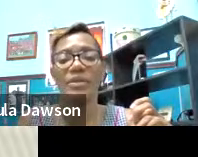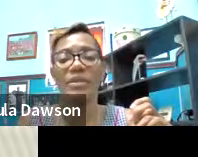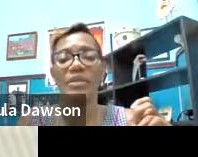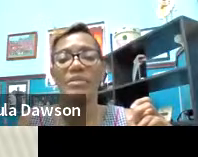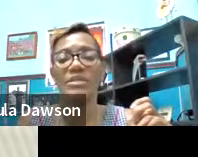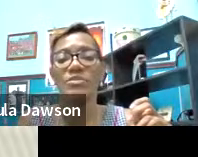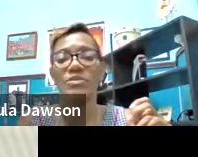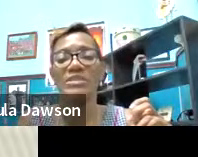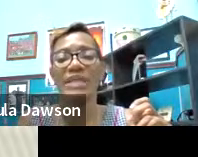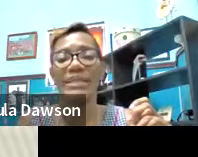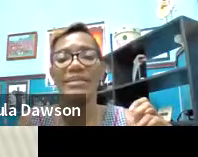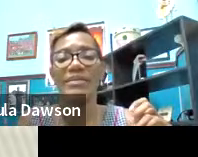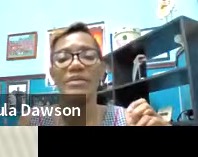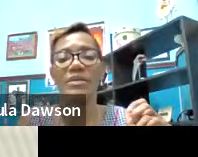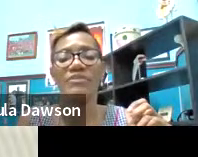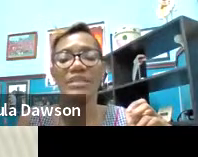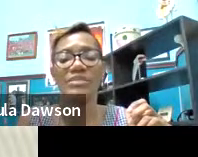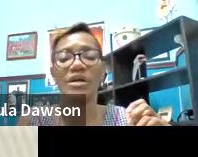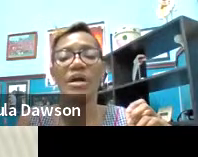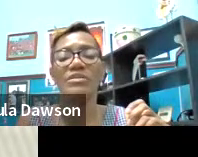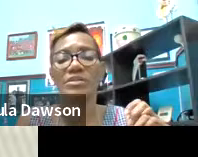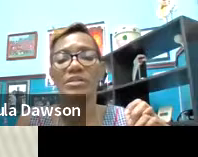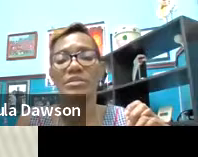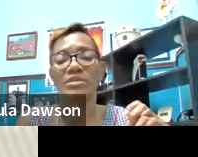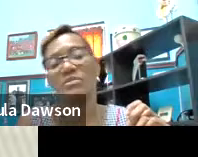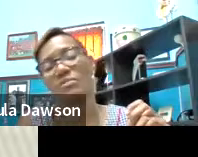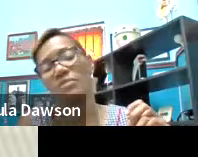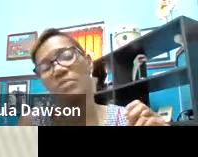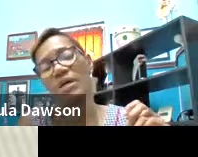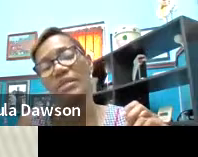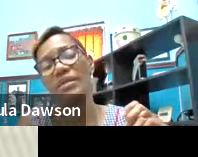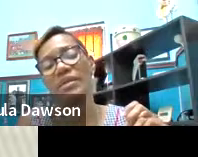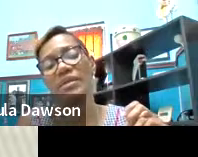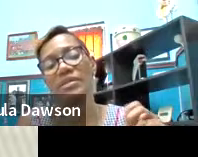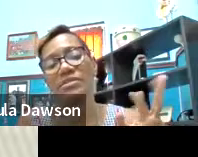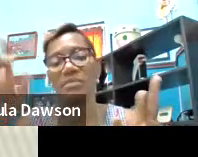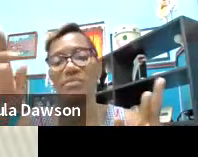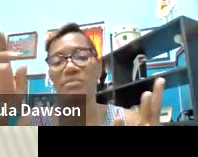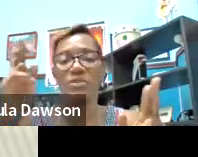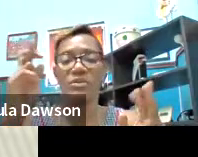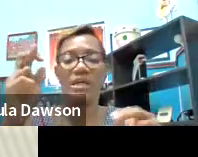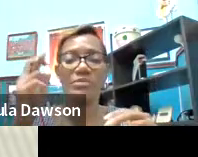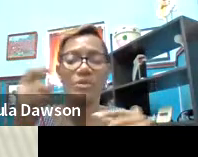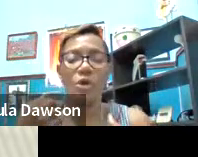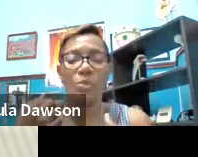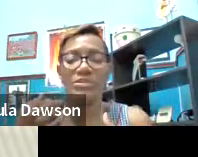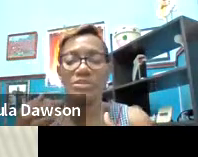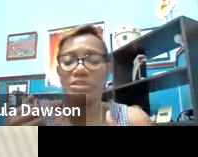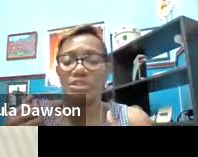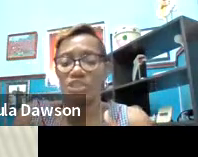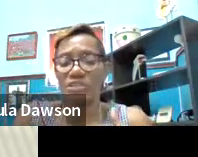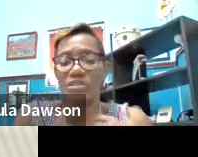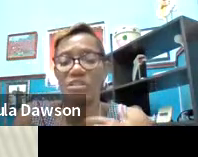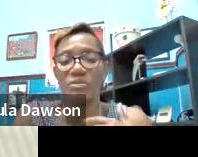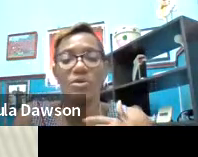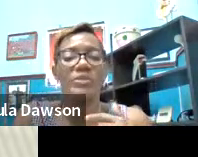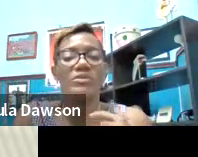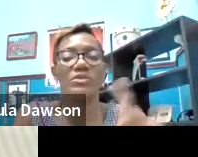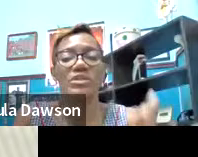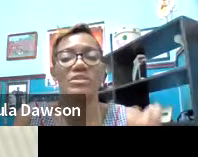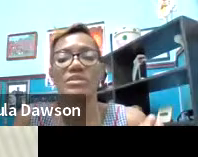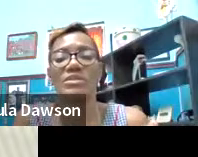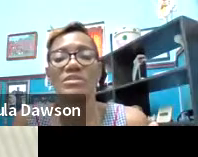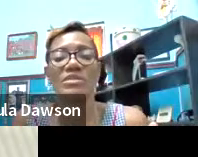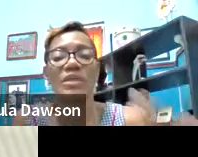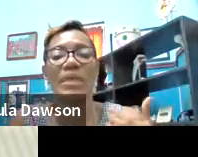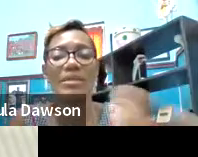is him. His knees were tightly flexed under his body. His hips were up into his chest. His knees were up into